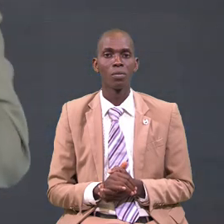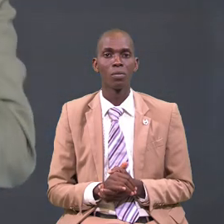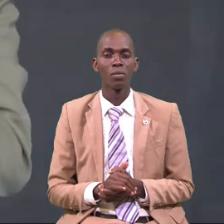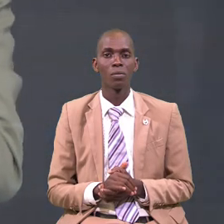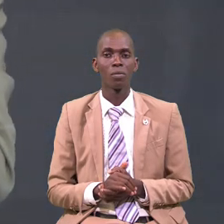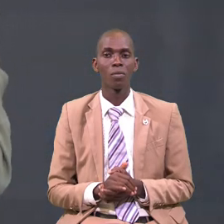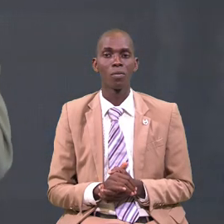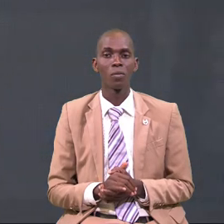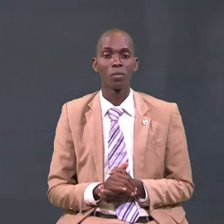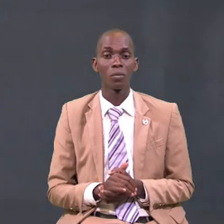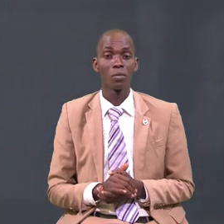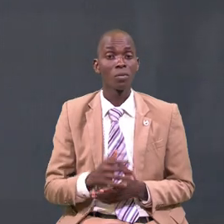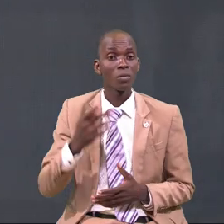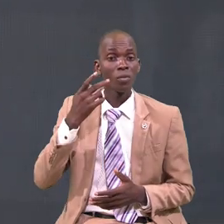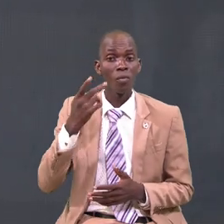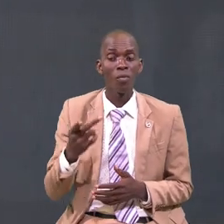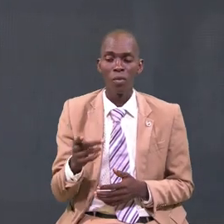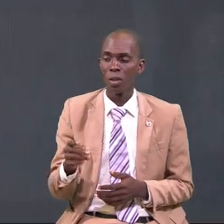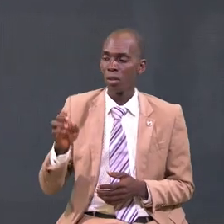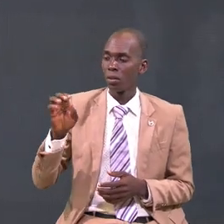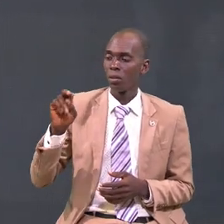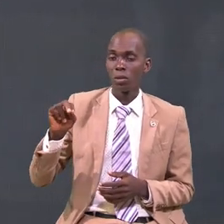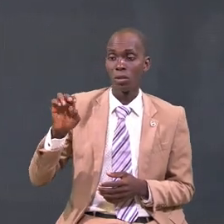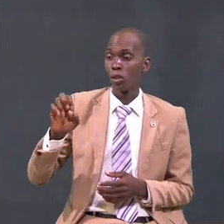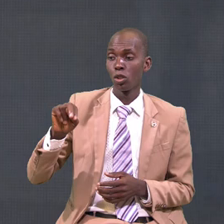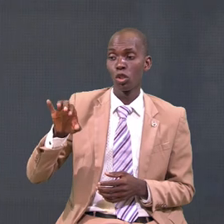He was translated and he was not found.